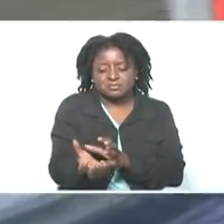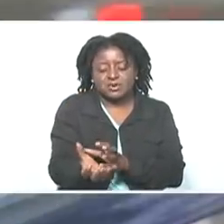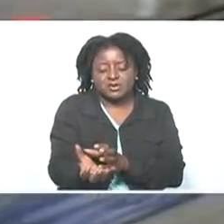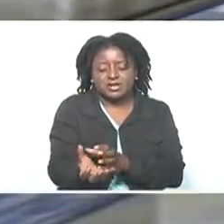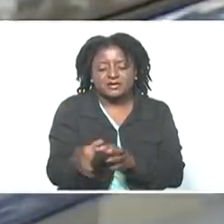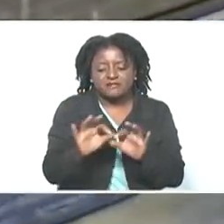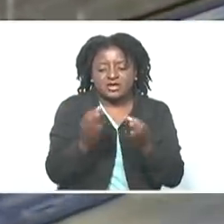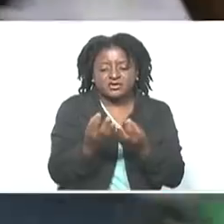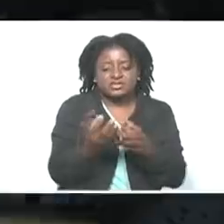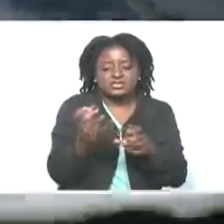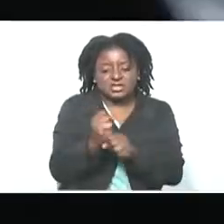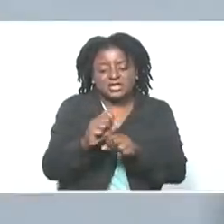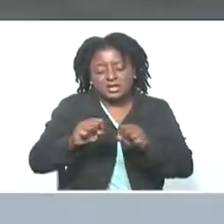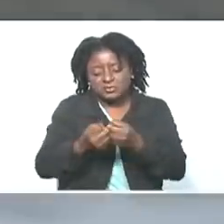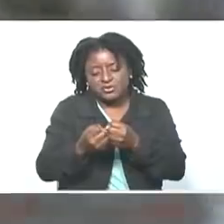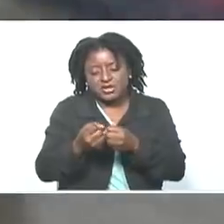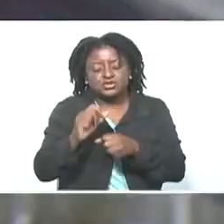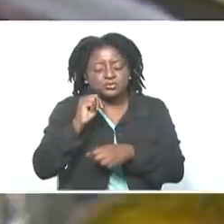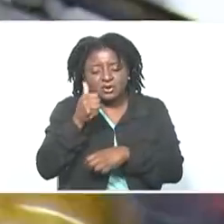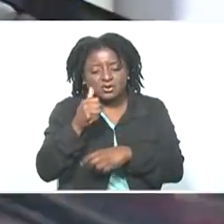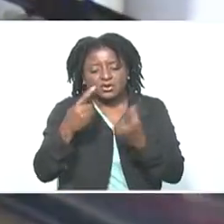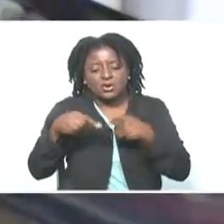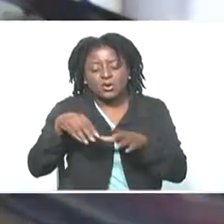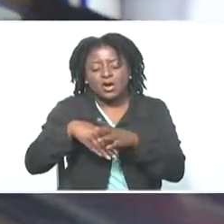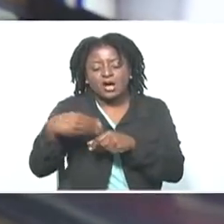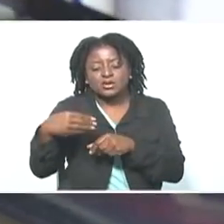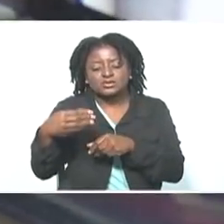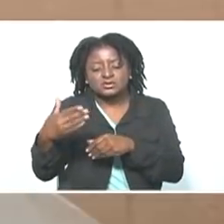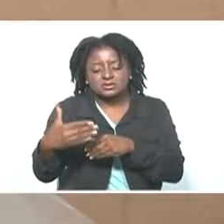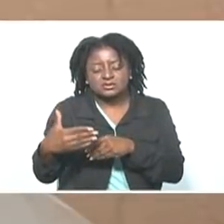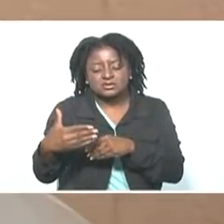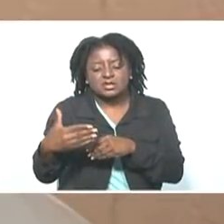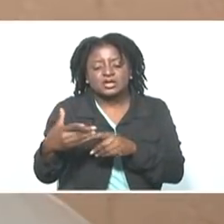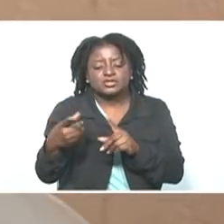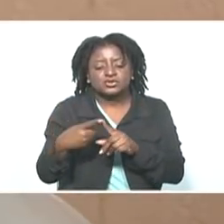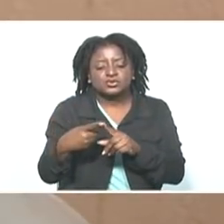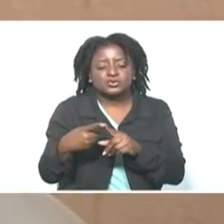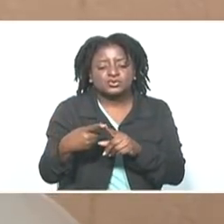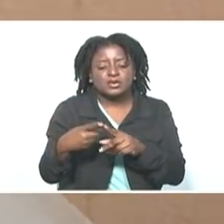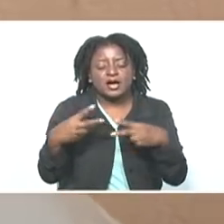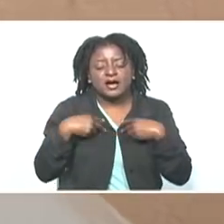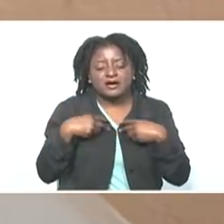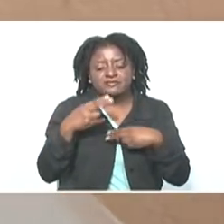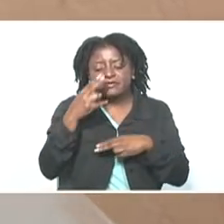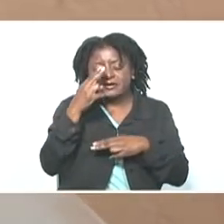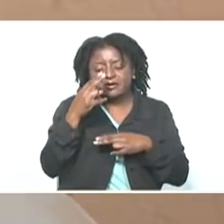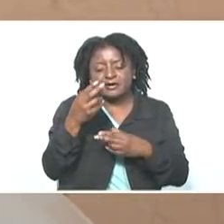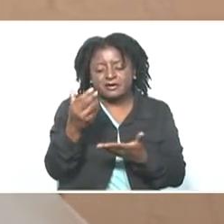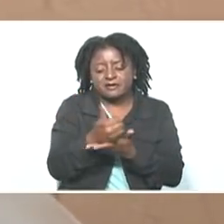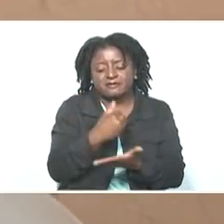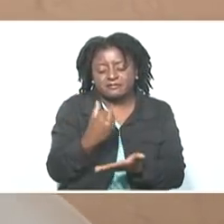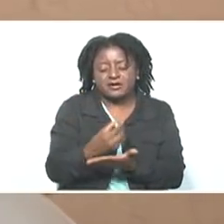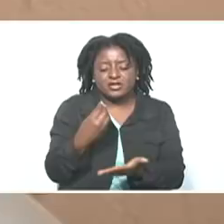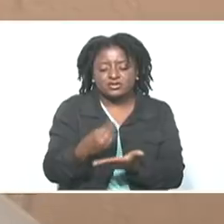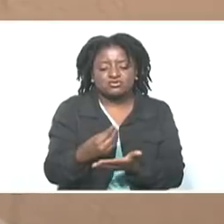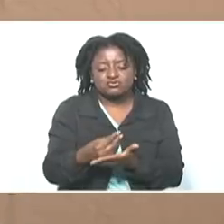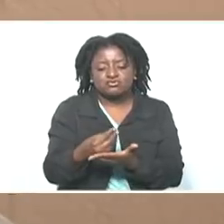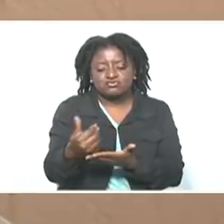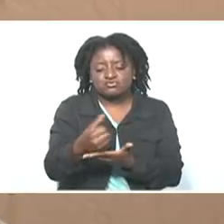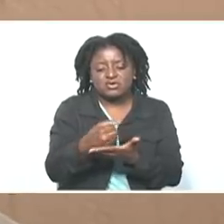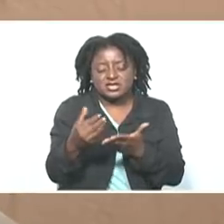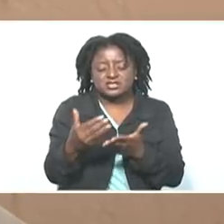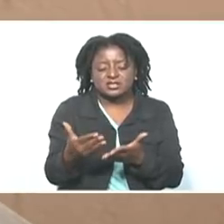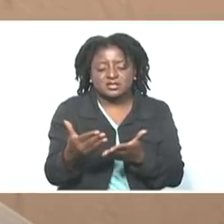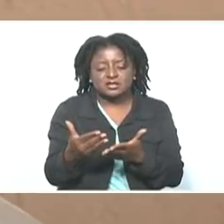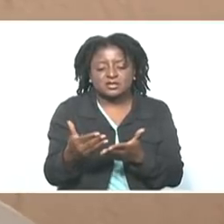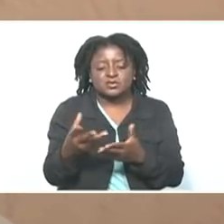from the lanes tomorrow. They'll hit the outdoors to put on a fundraiser. We have a South-South. It's going to be right on the grounds